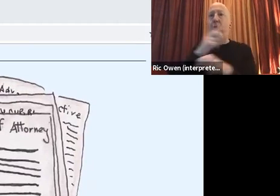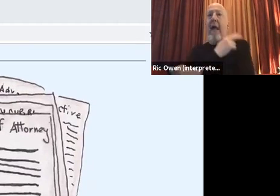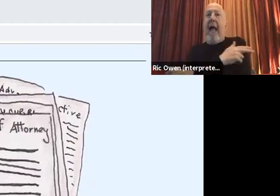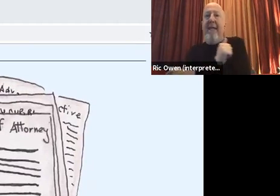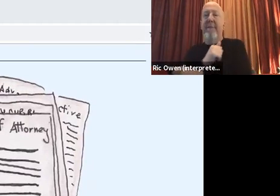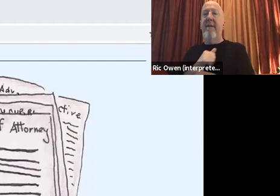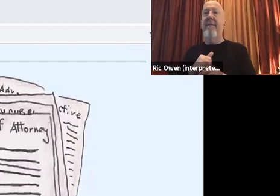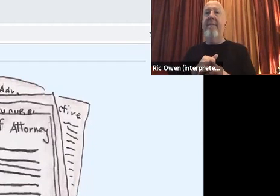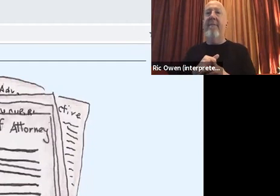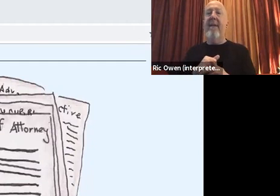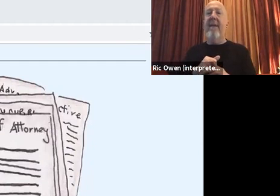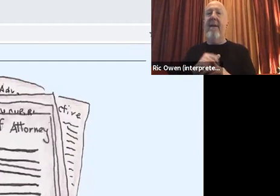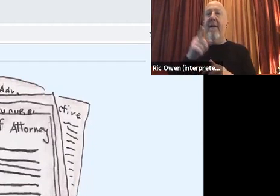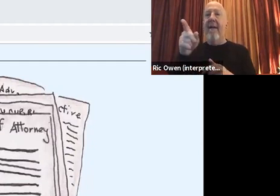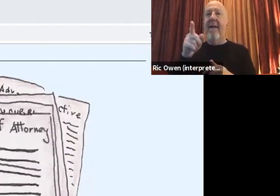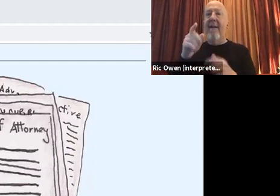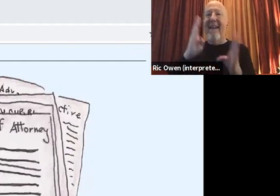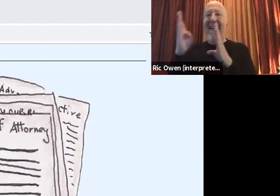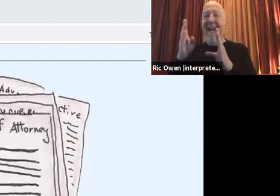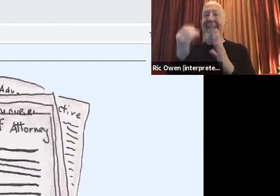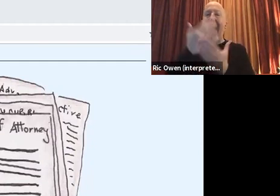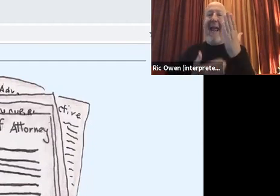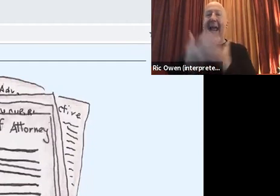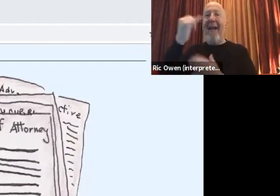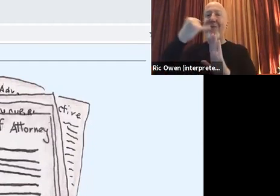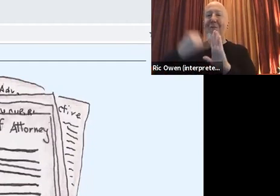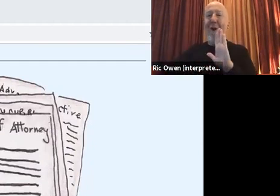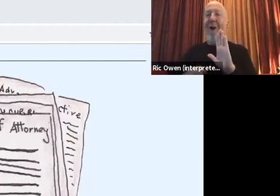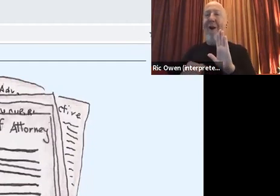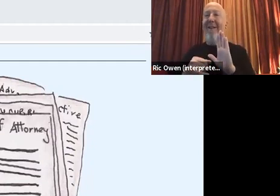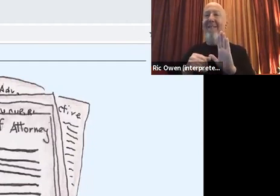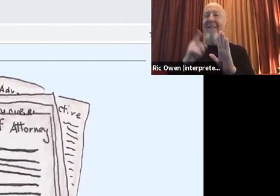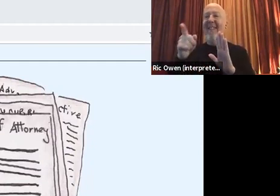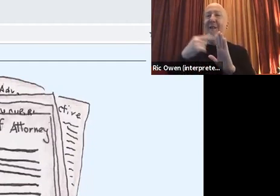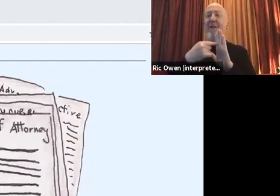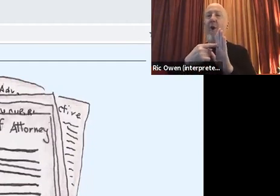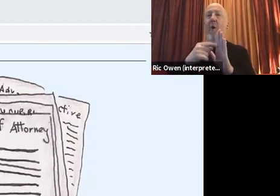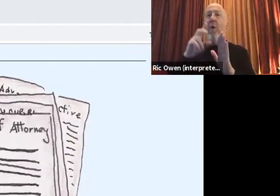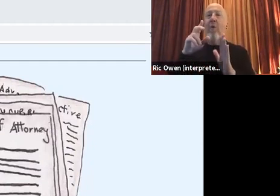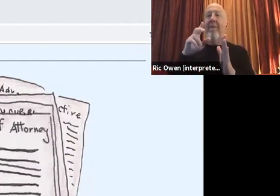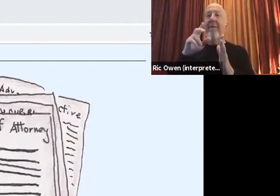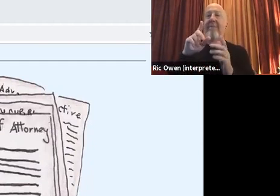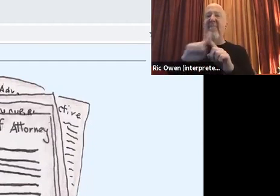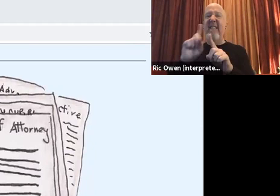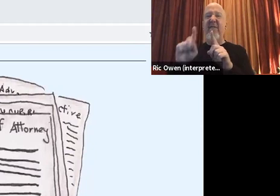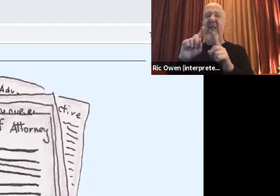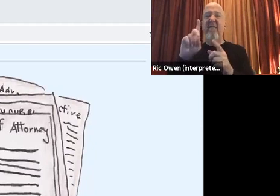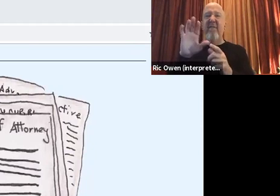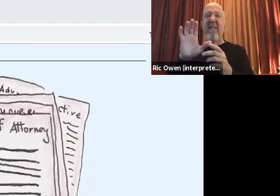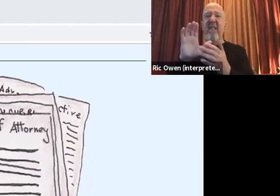is a hand-drawn illustration of a stack of documents. The first one is labeled Power of Attorney.